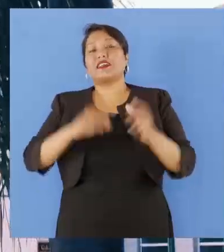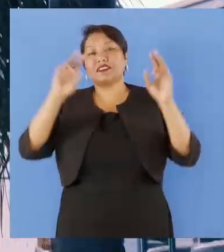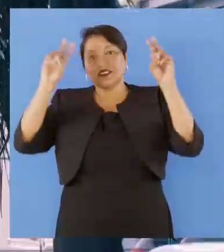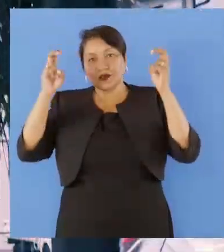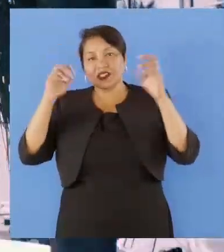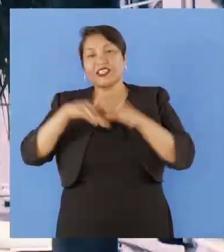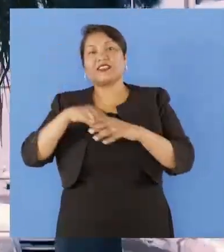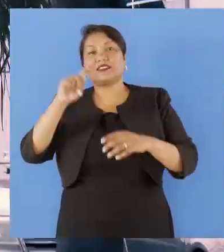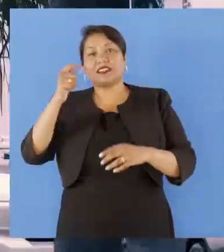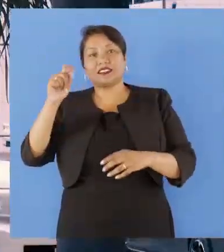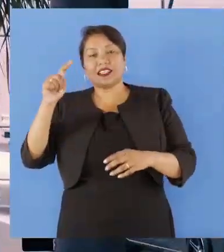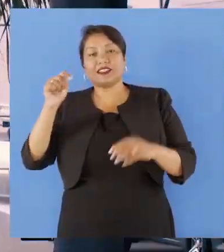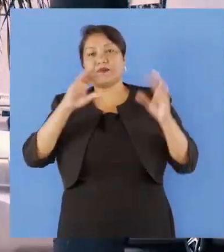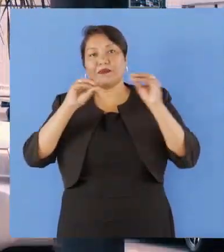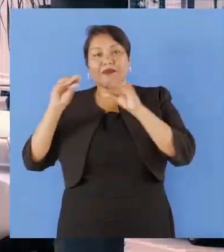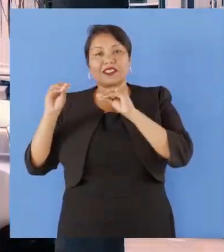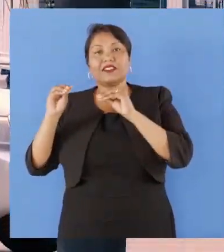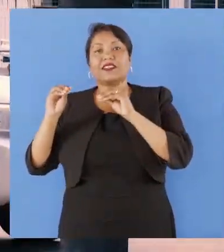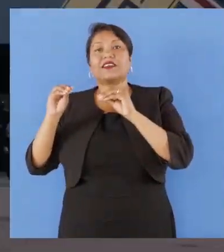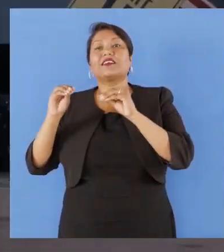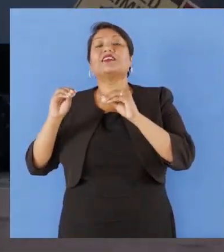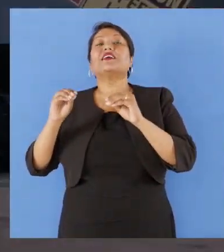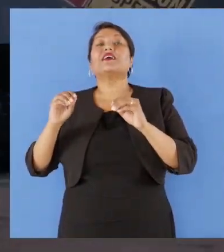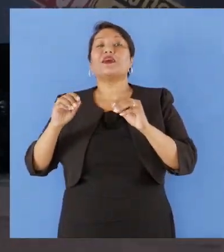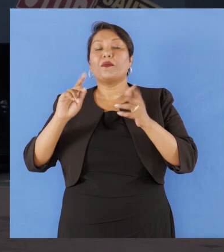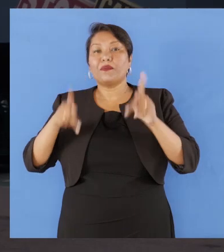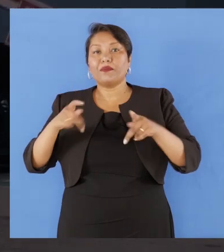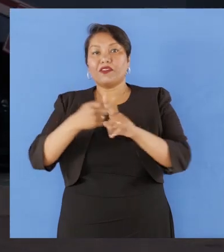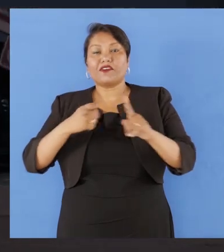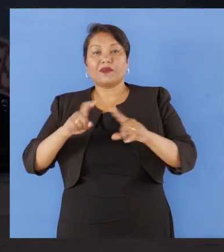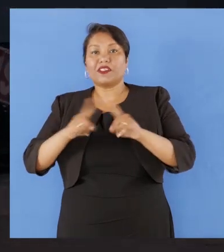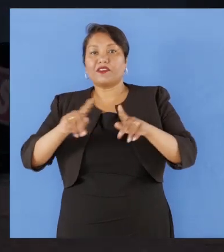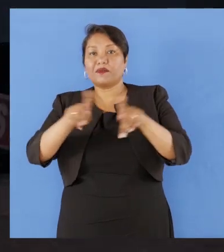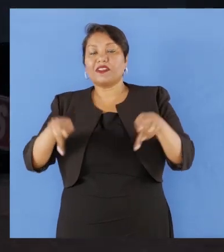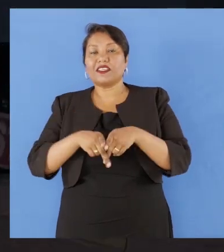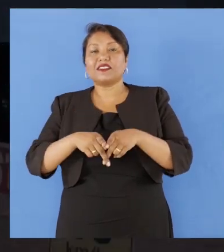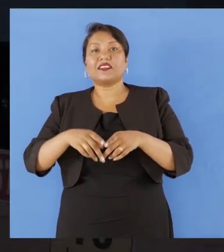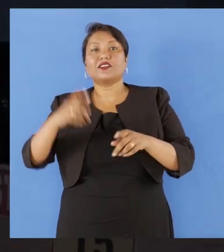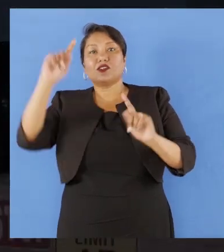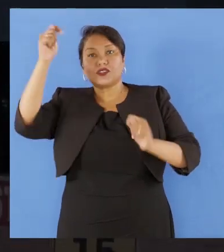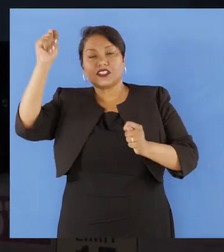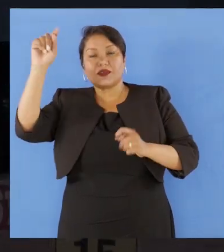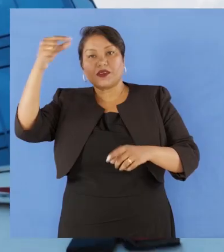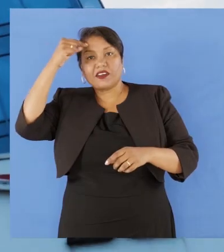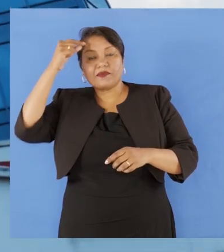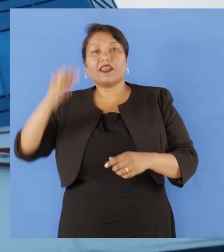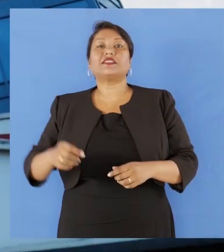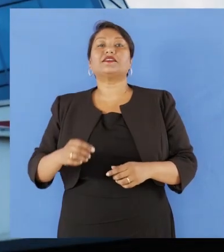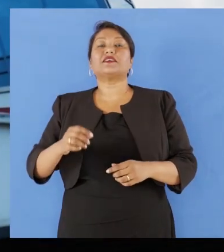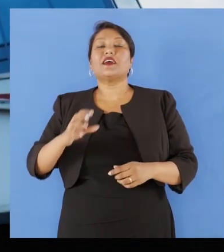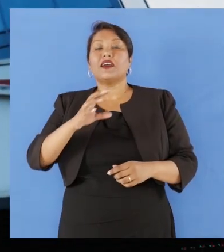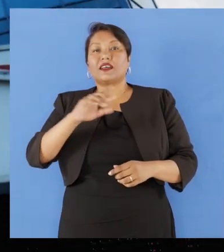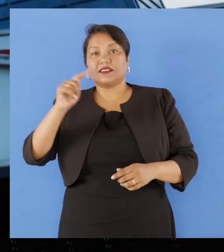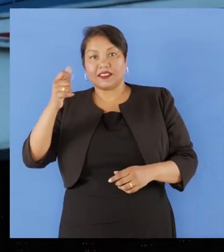one of the topics presented and discussed at TATT's 29th ICT Open Forum. Heading the discussion were representatives from the Ministry